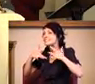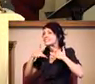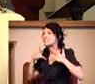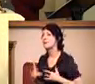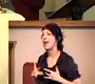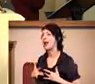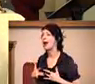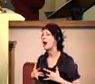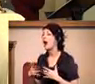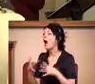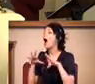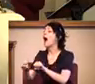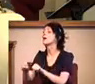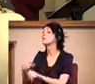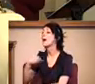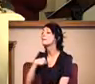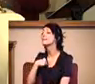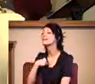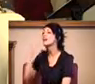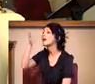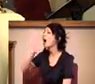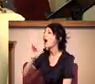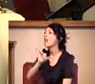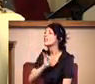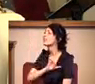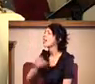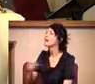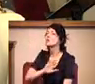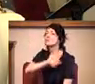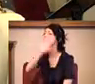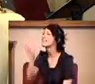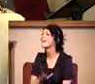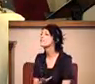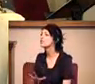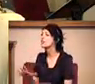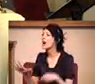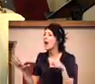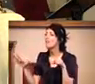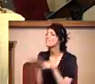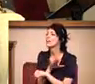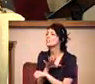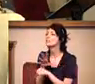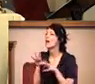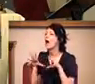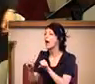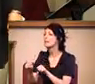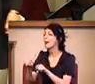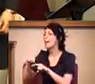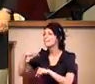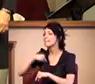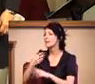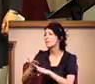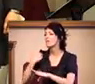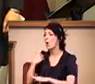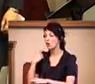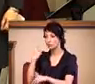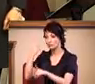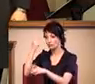me. Occupy me, God, like you've never occupied me before. Amen?